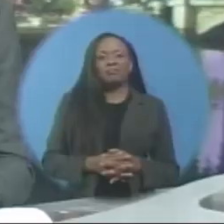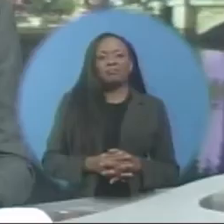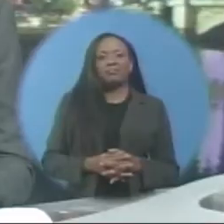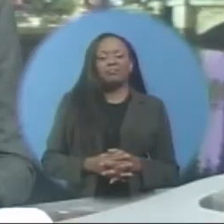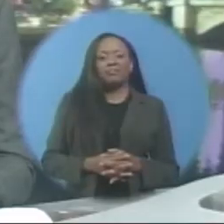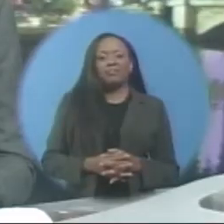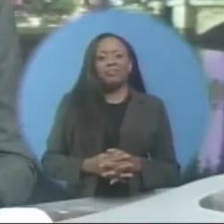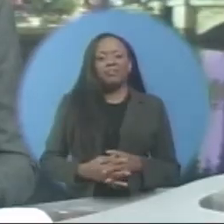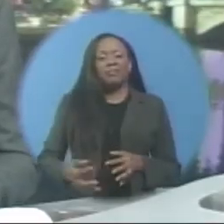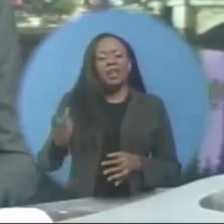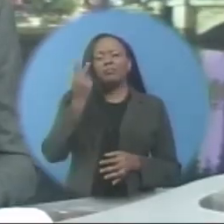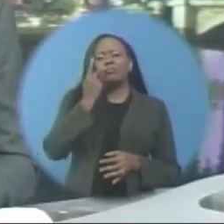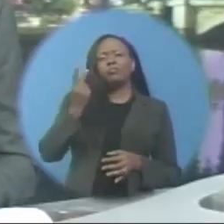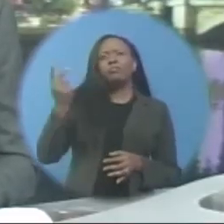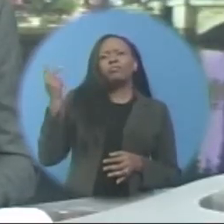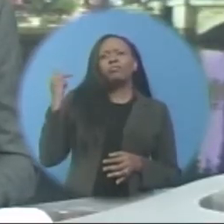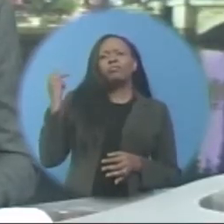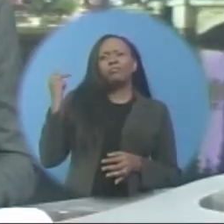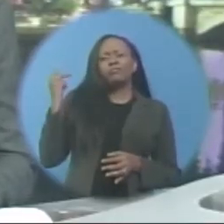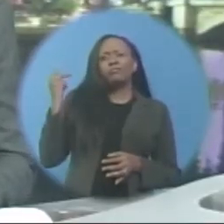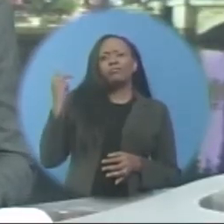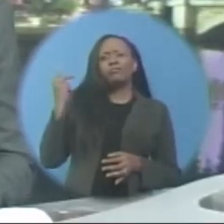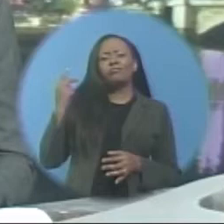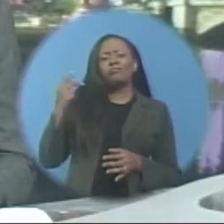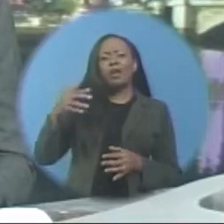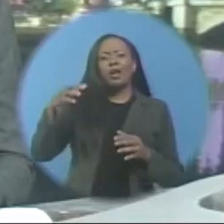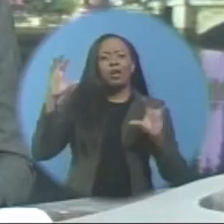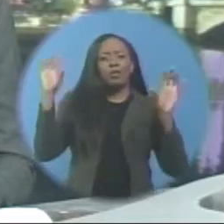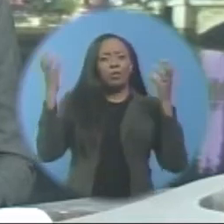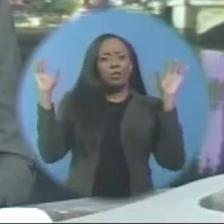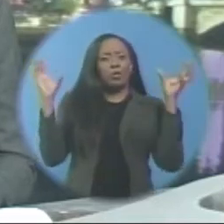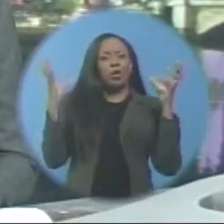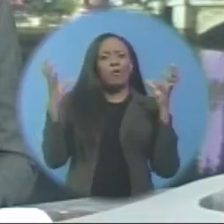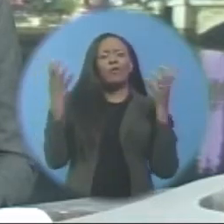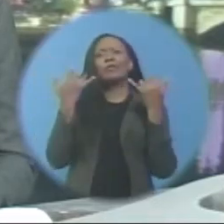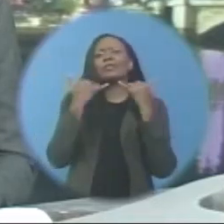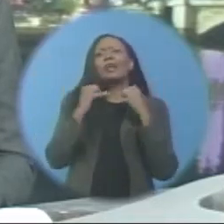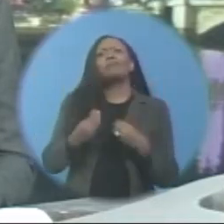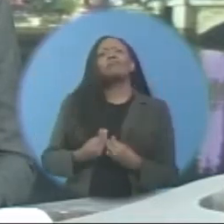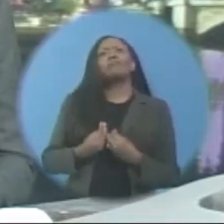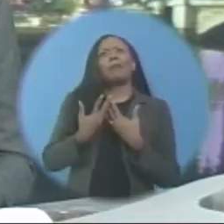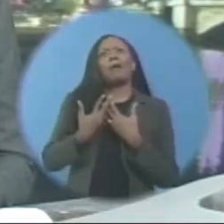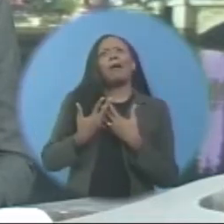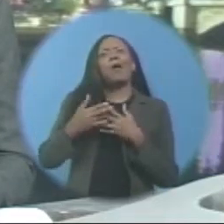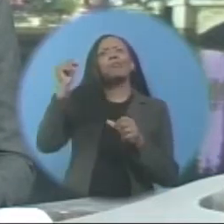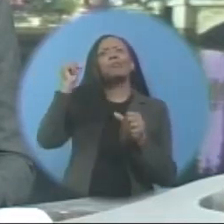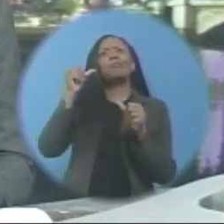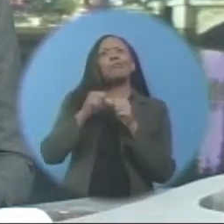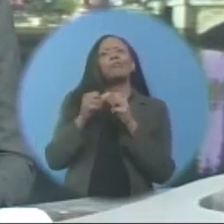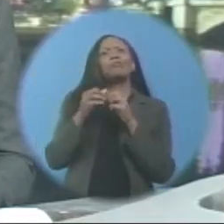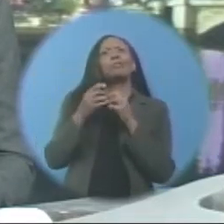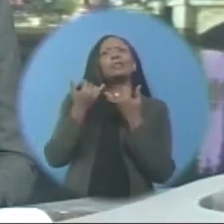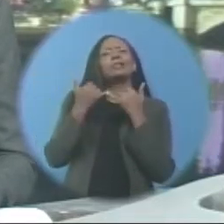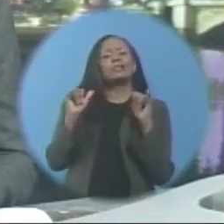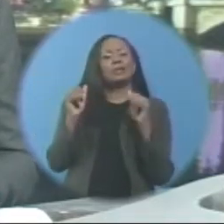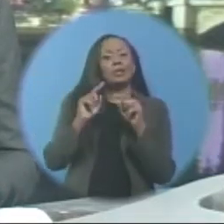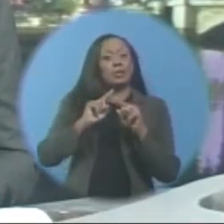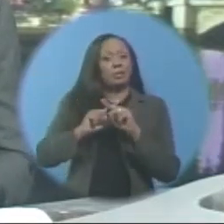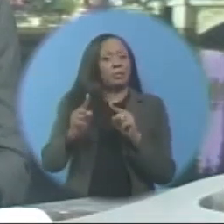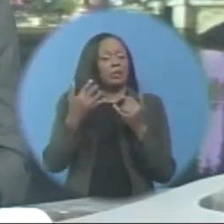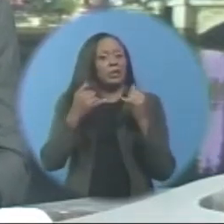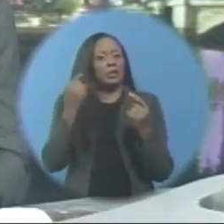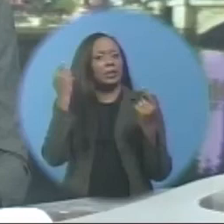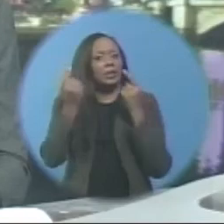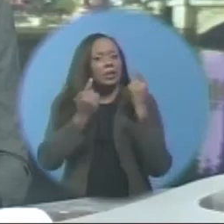News. Memories of Crop Over 2017 are still fresh, but stakeholders are already keenly debating the